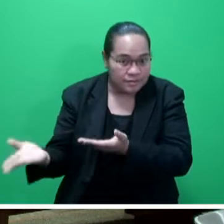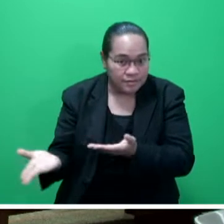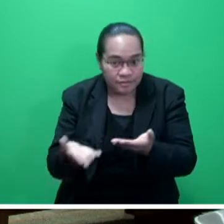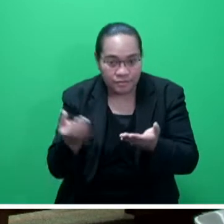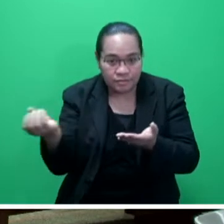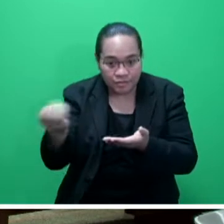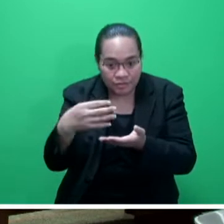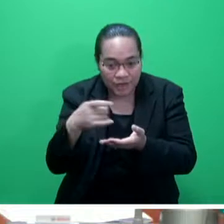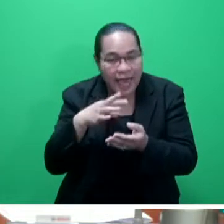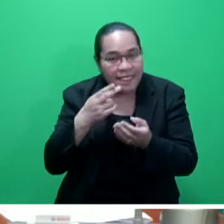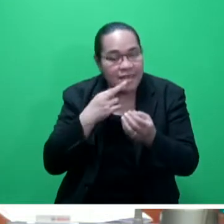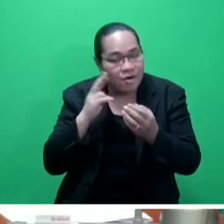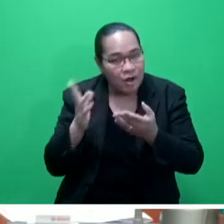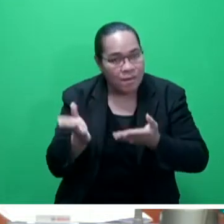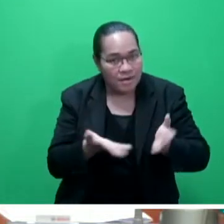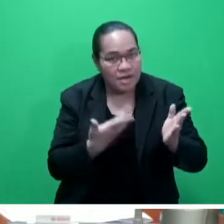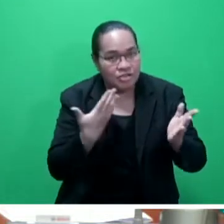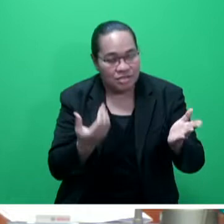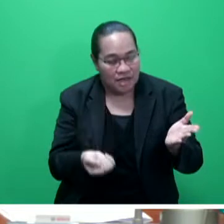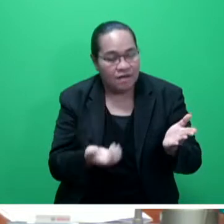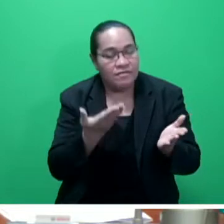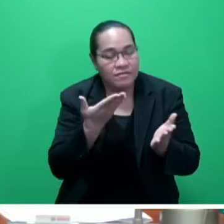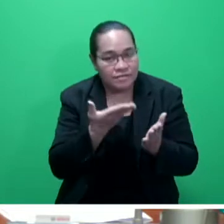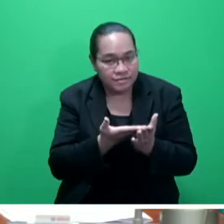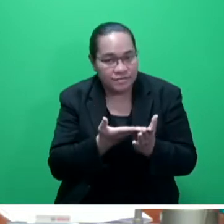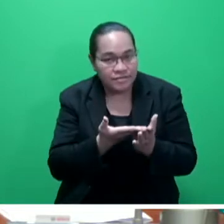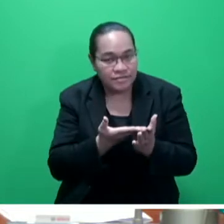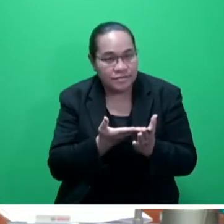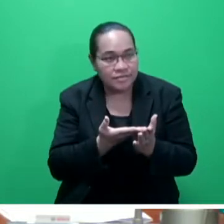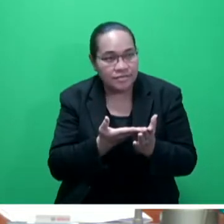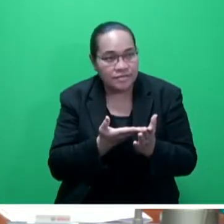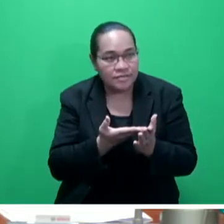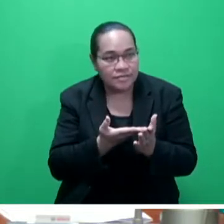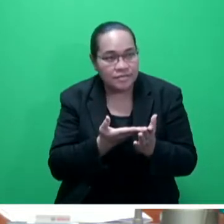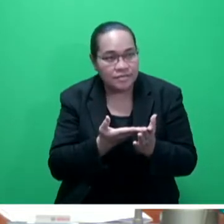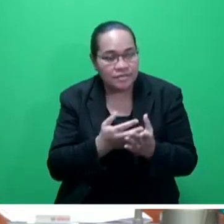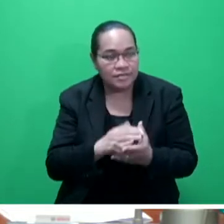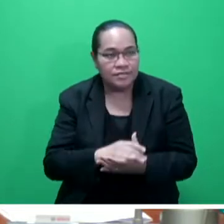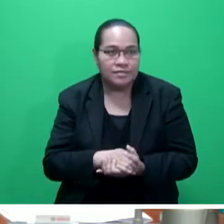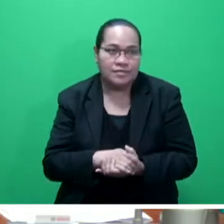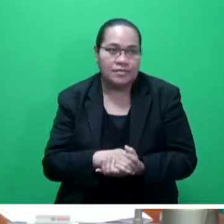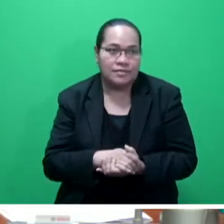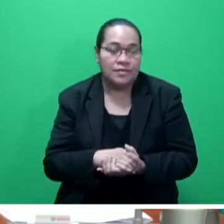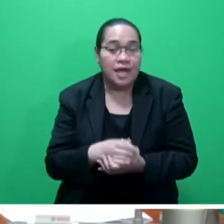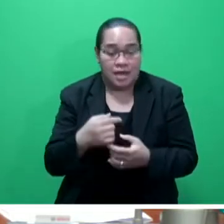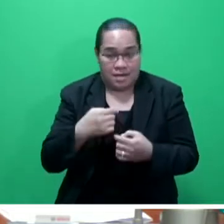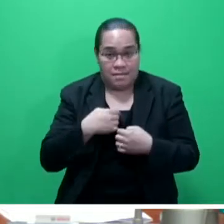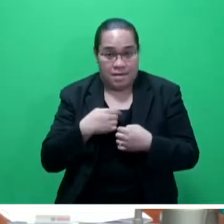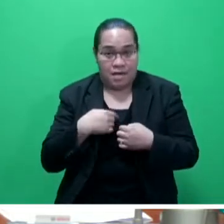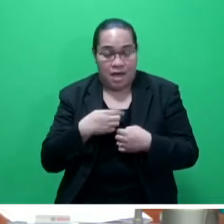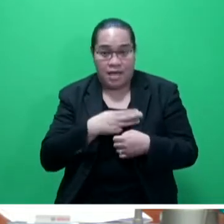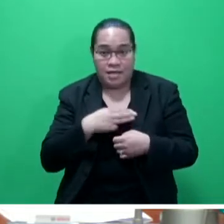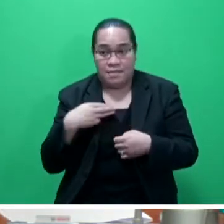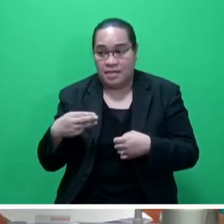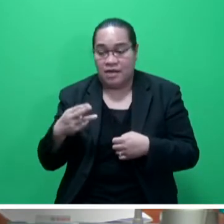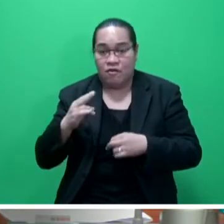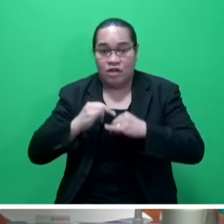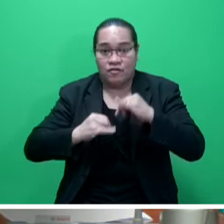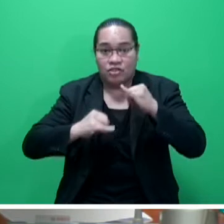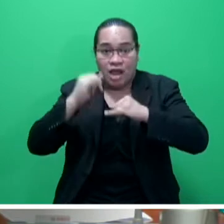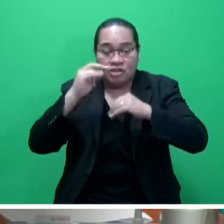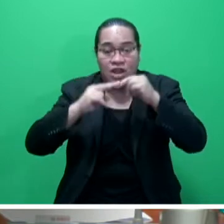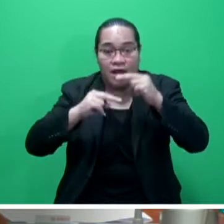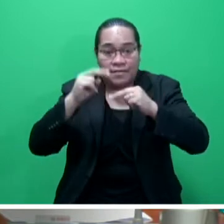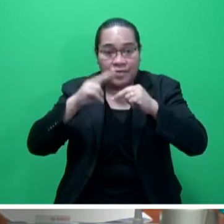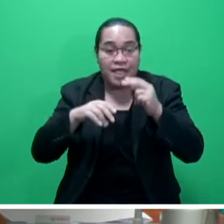and the recommendations that have been made, which is something that I and the Ministry of Infrastructure and also the